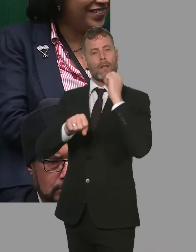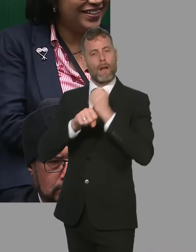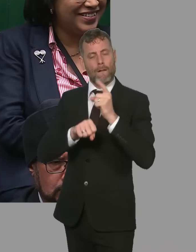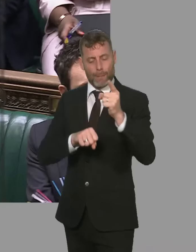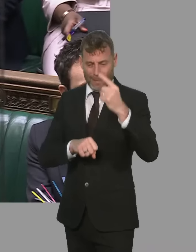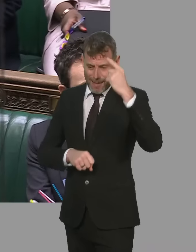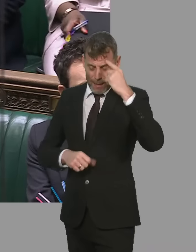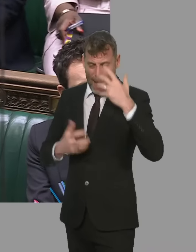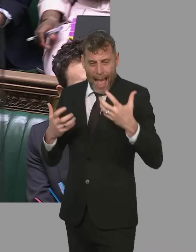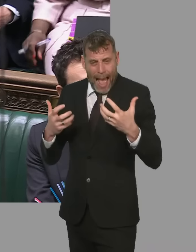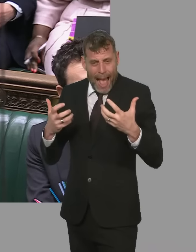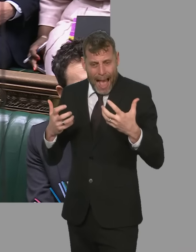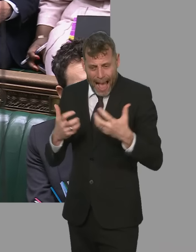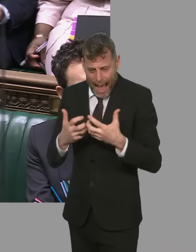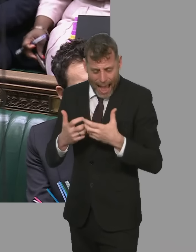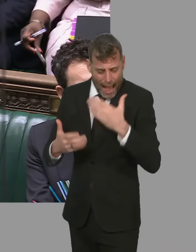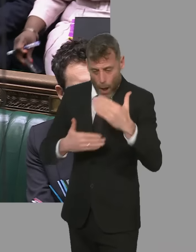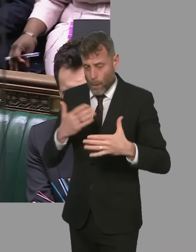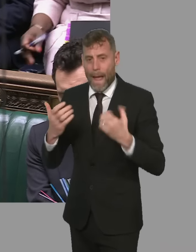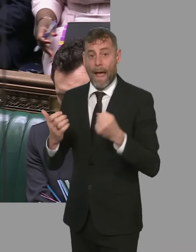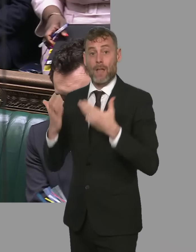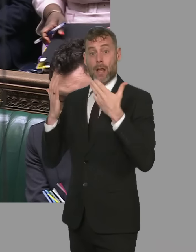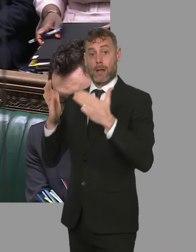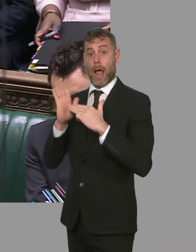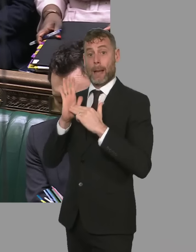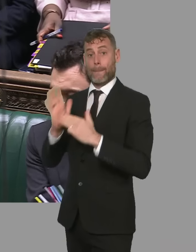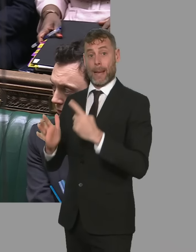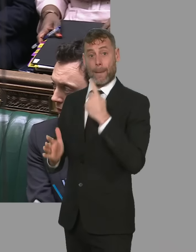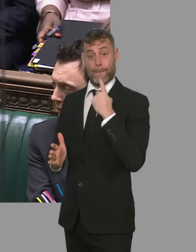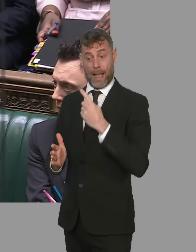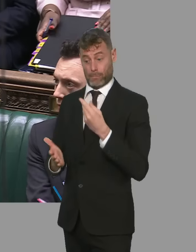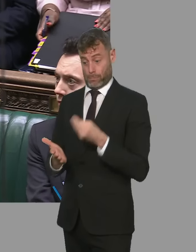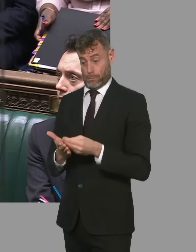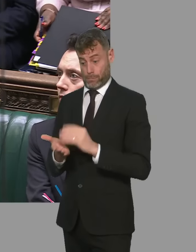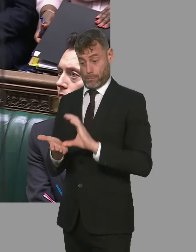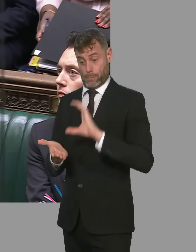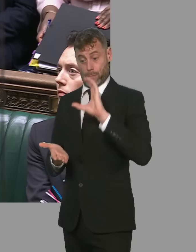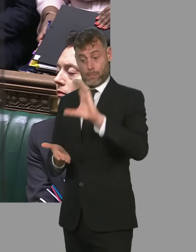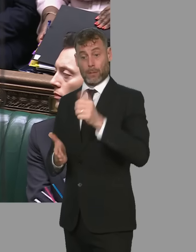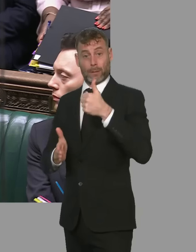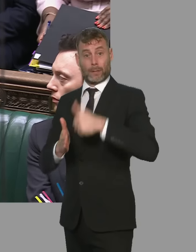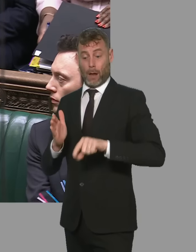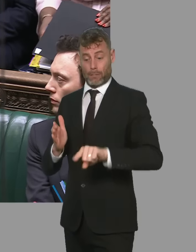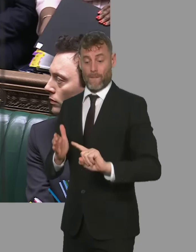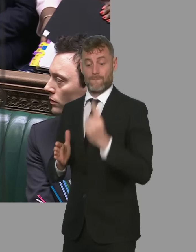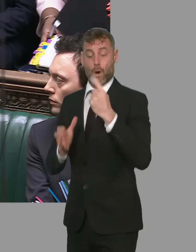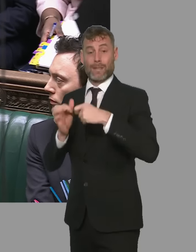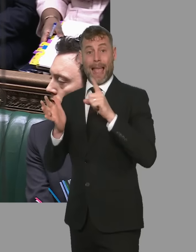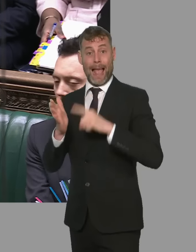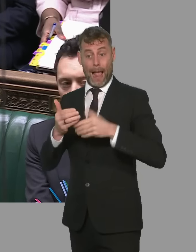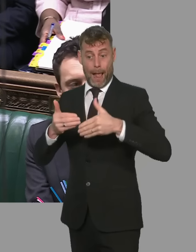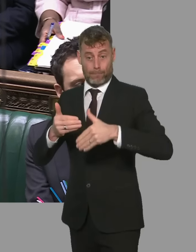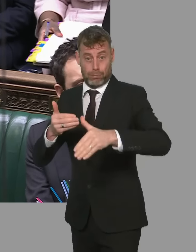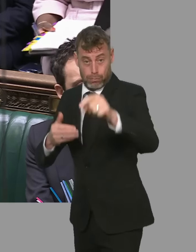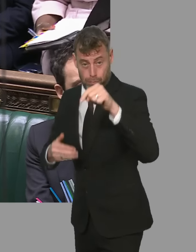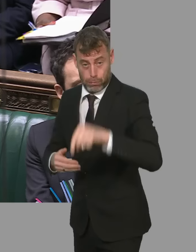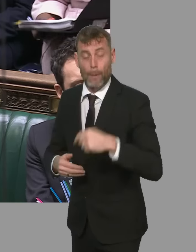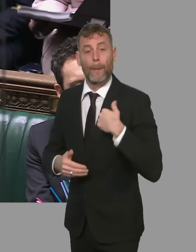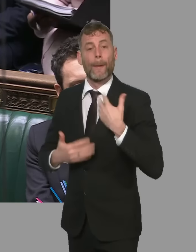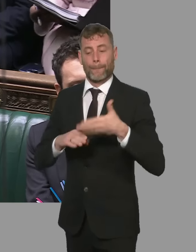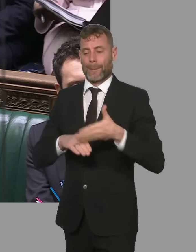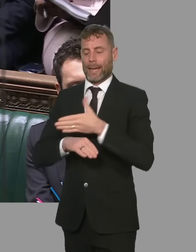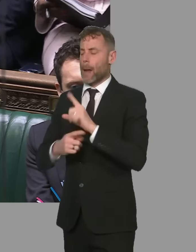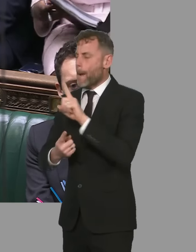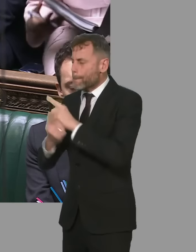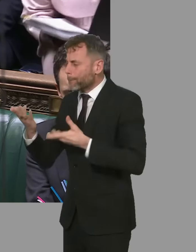fund those schemes from the 1st of April. I held a meeting to encourage the voluntary sector to apply for a bid to Peace Plus,